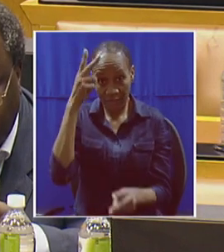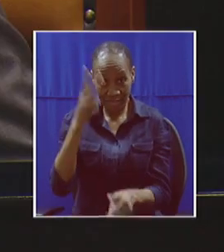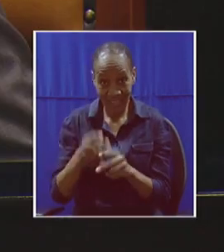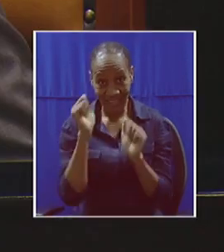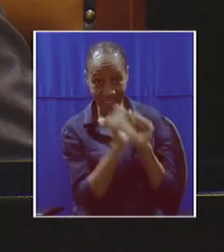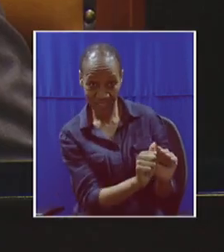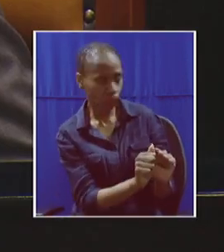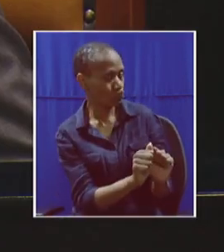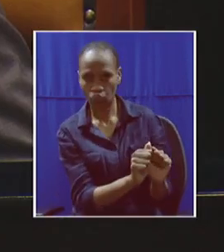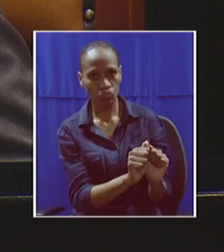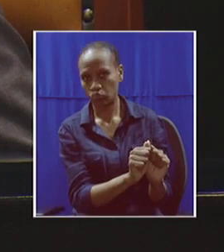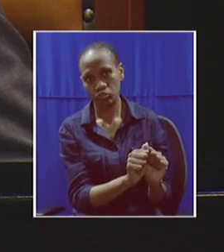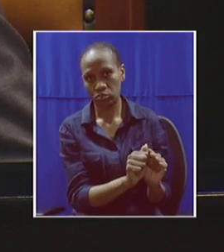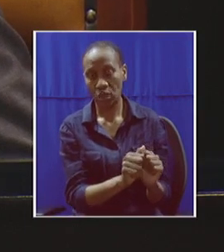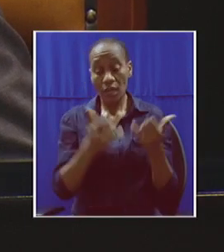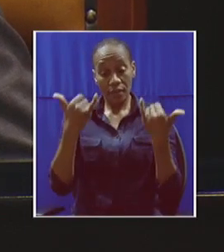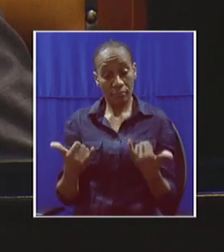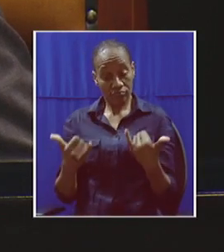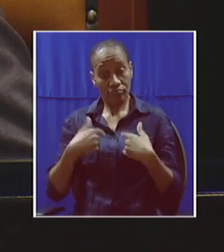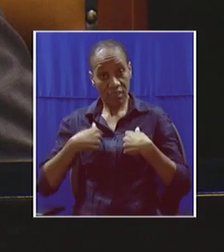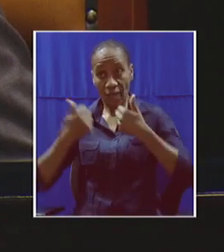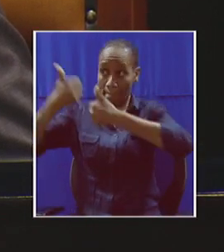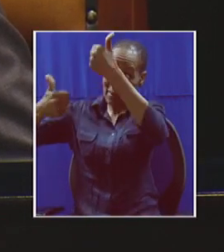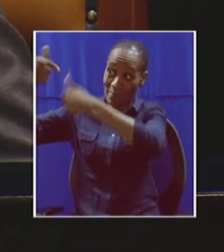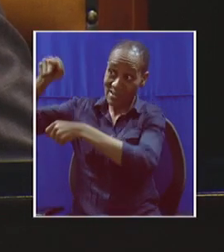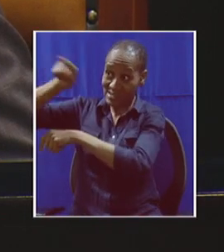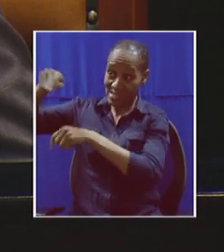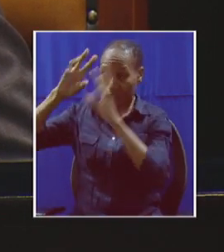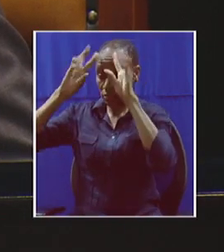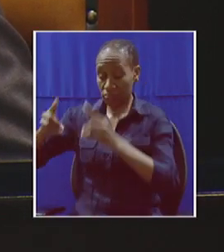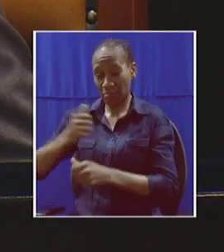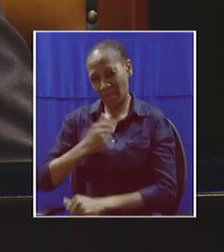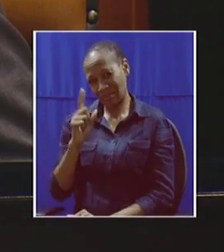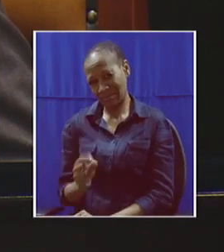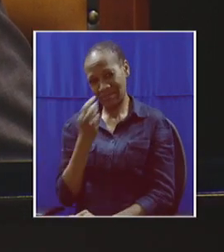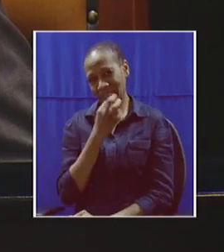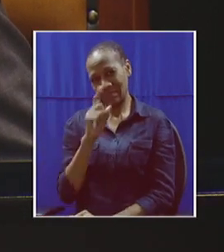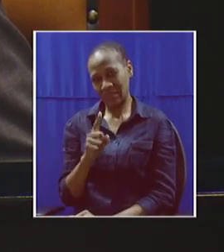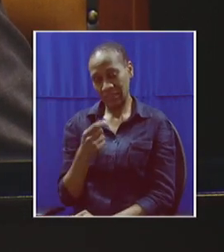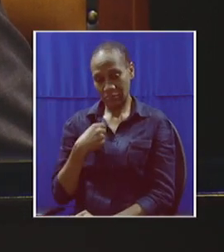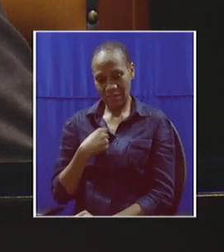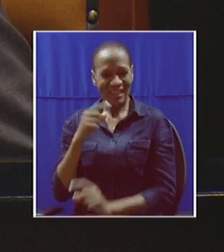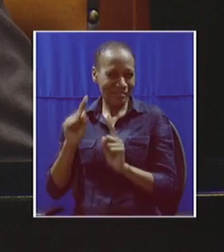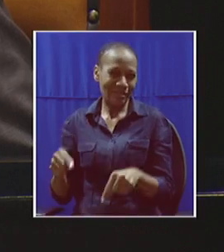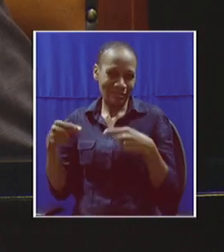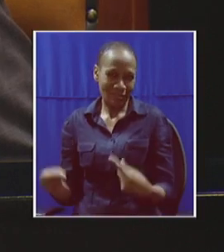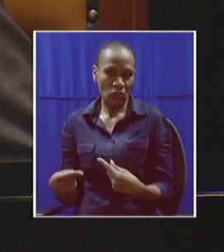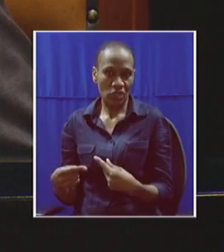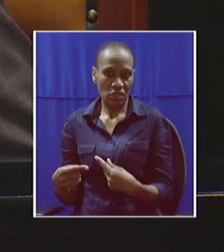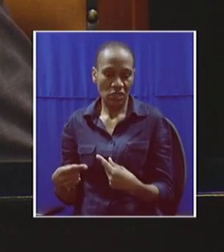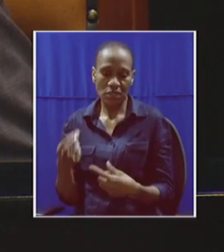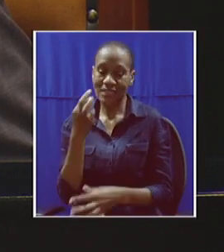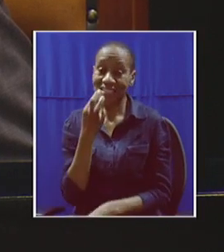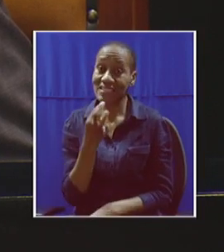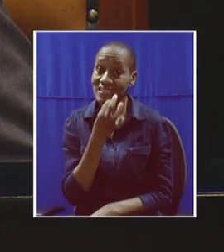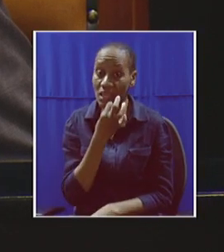reply now from where we sit as presiding officers we don't have eternal wisdom